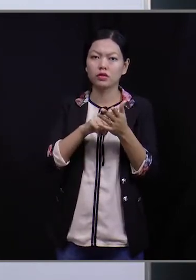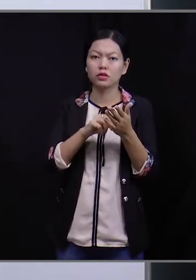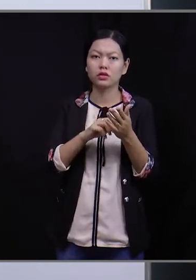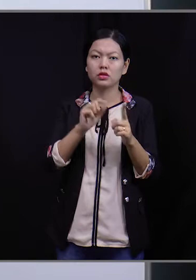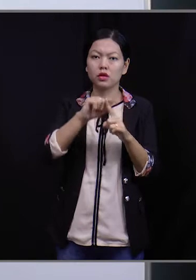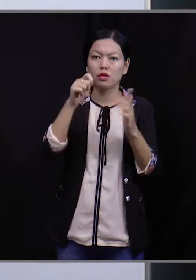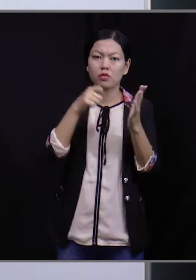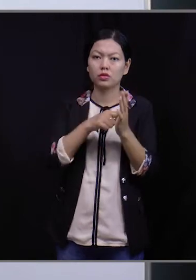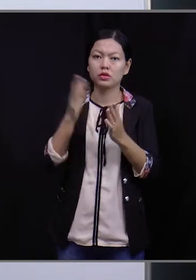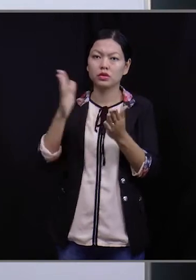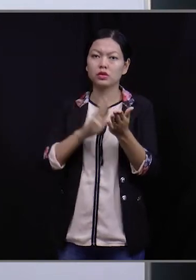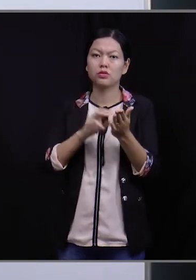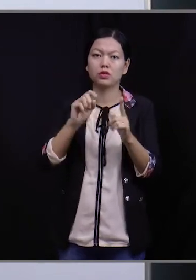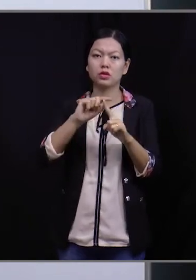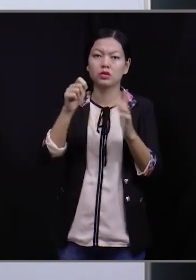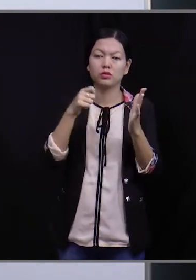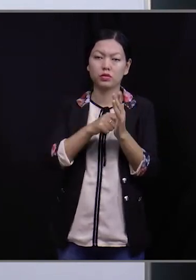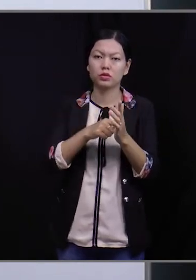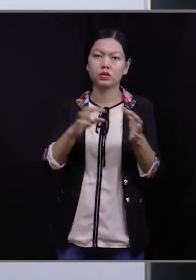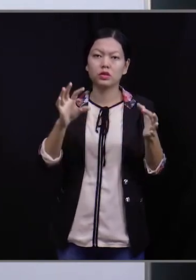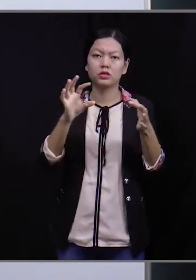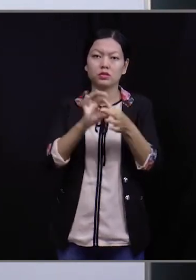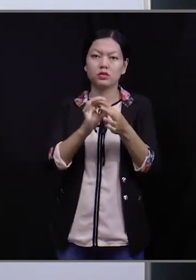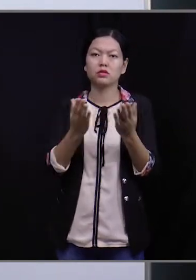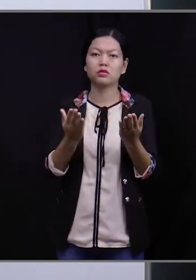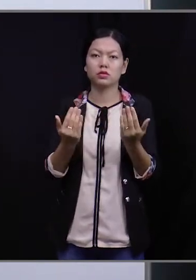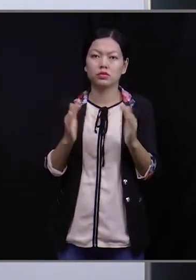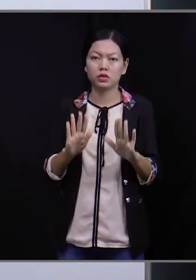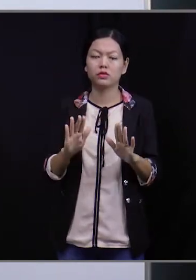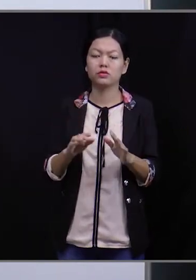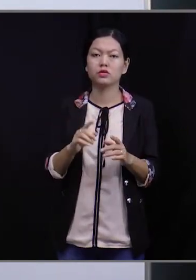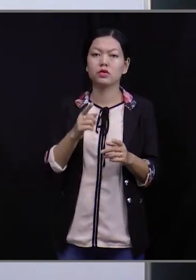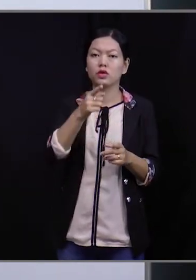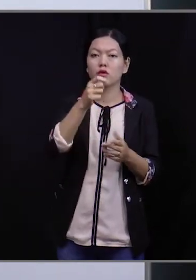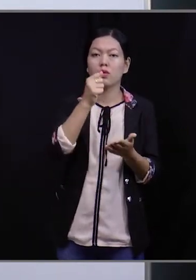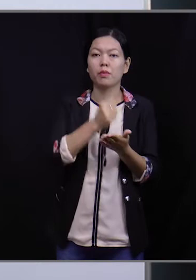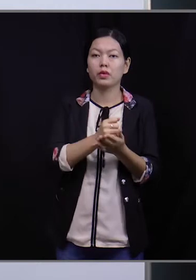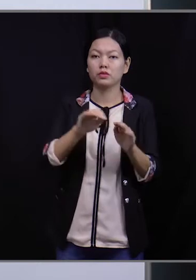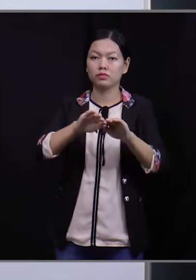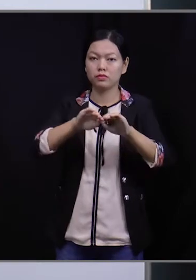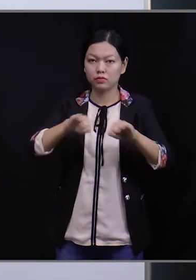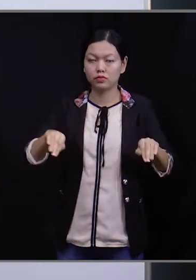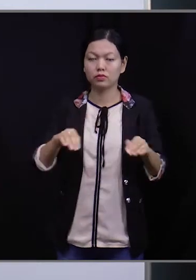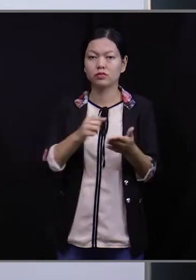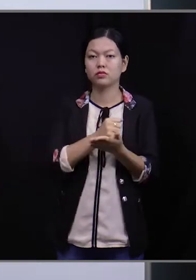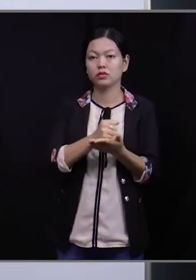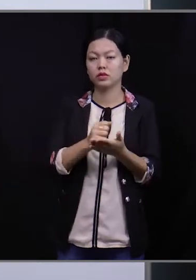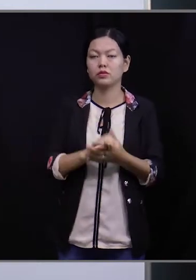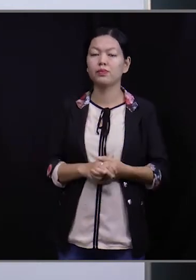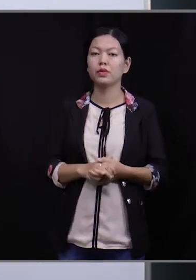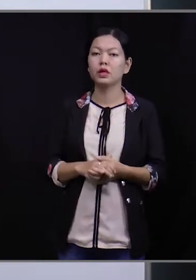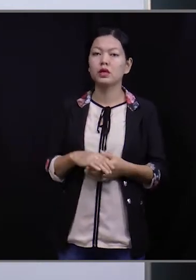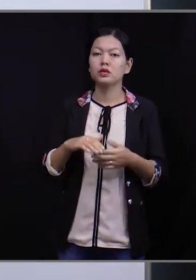you should be able to differentiate between the two. So what is monetary policy? It's actually